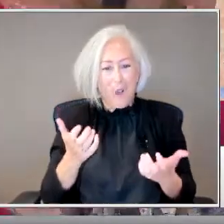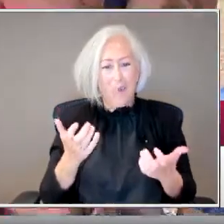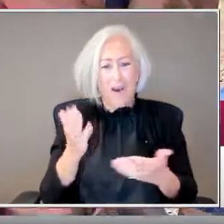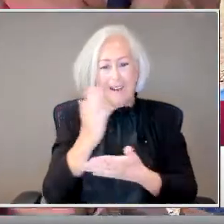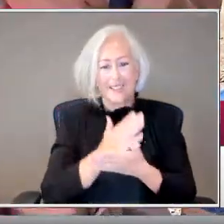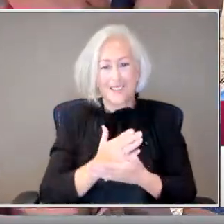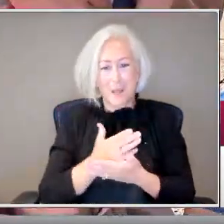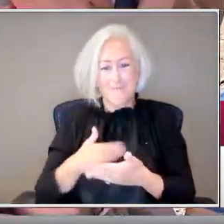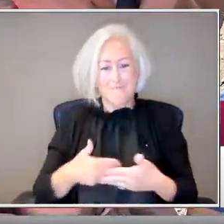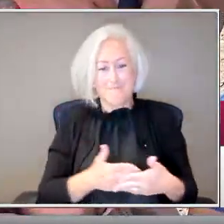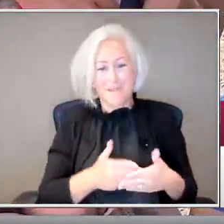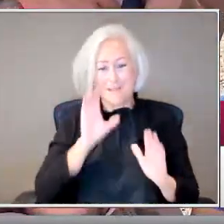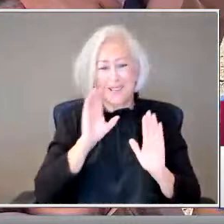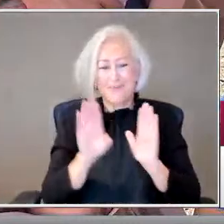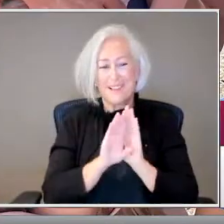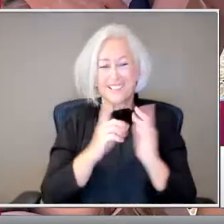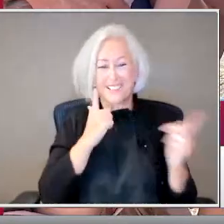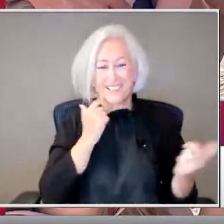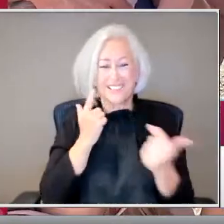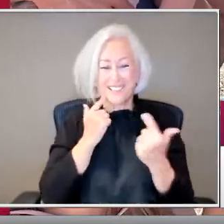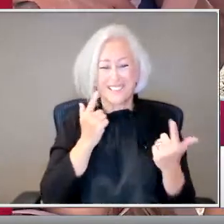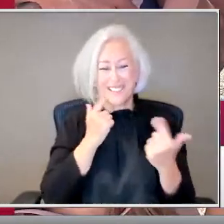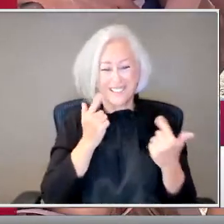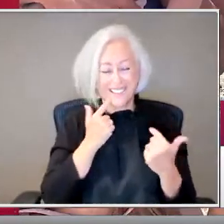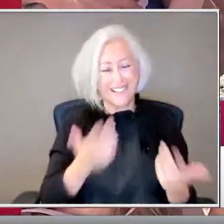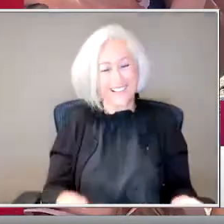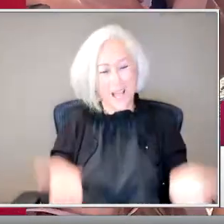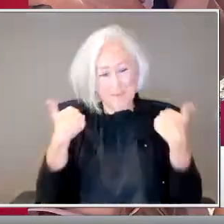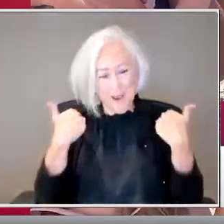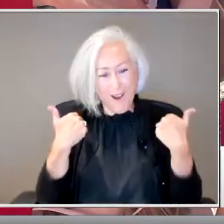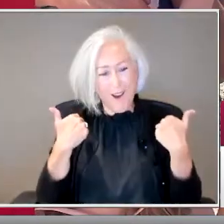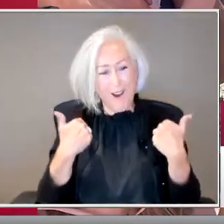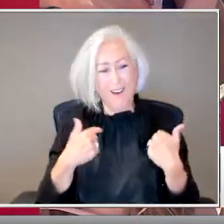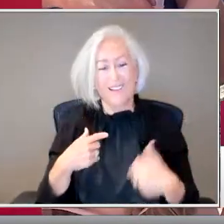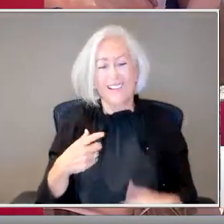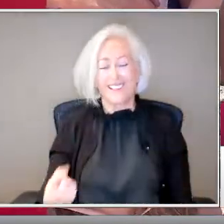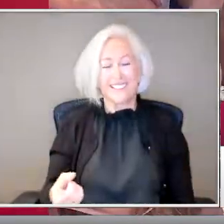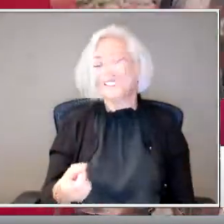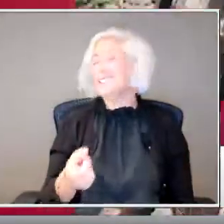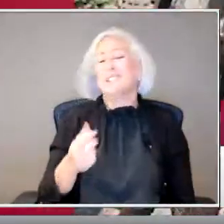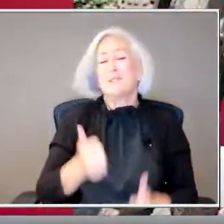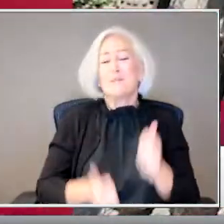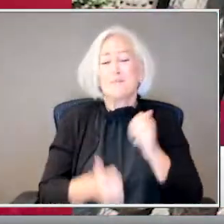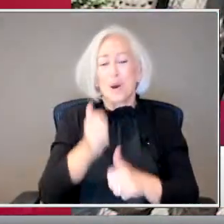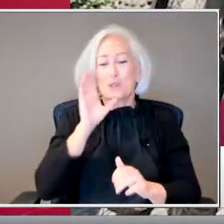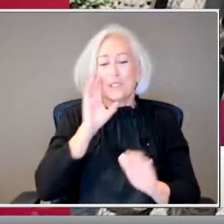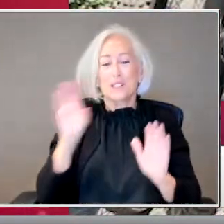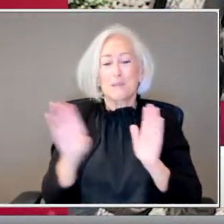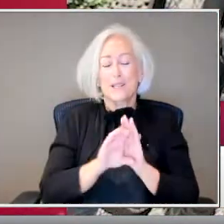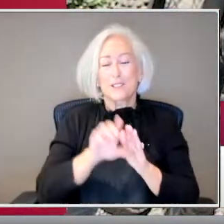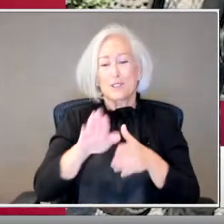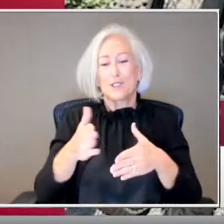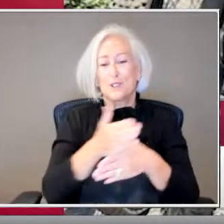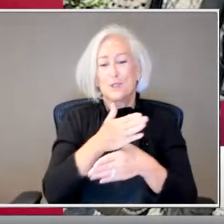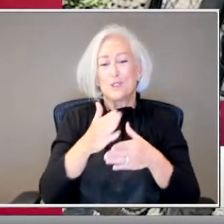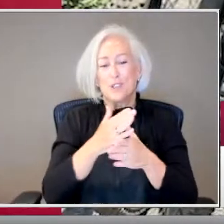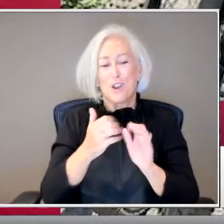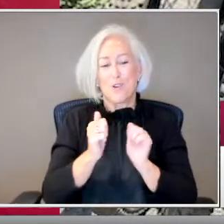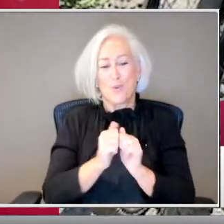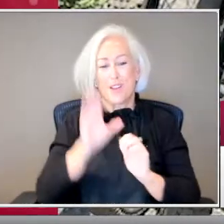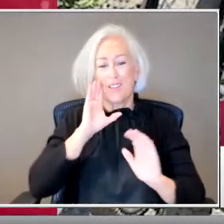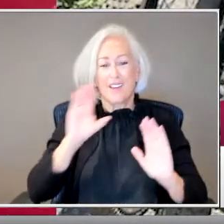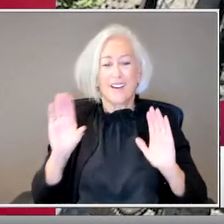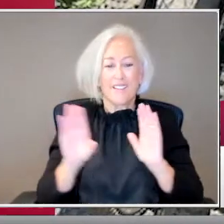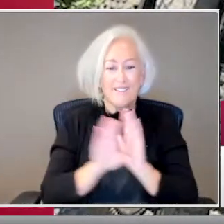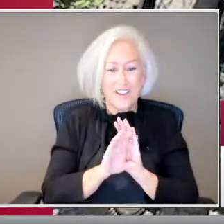you're on. I mean, come on. It's like you got to give it to us. Most of the pictures you do share are with your family and you're